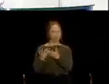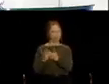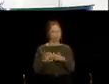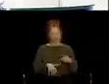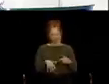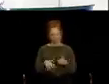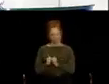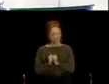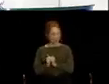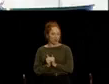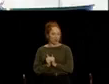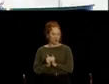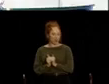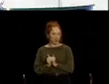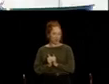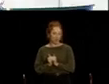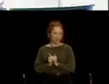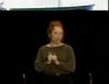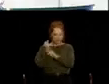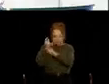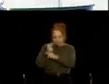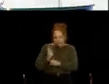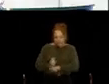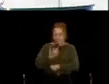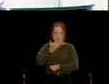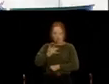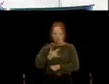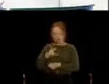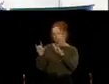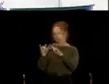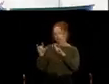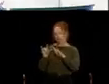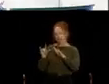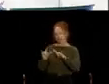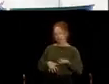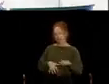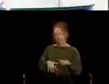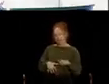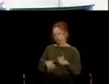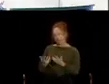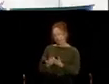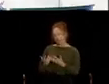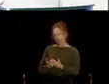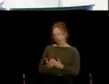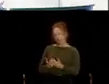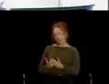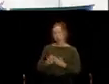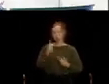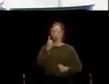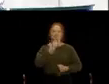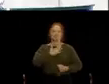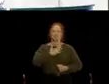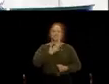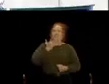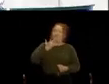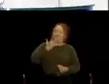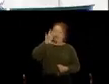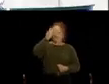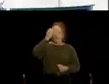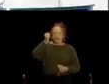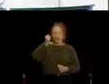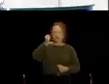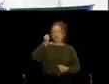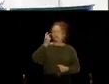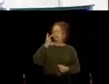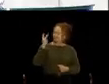you, roommate. She's like, oh, Keah, I love you too. But one of my favorite memories was that I used to